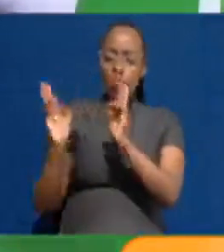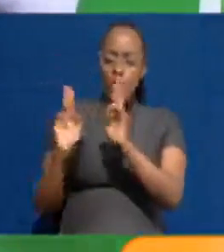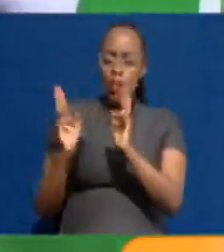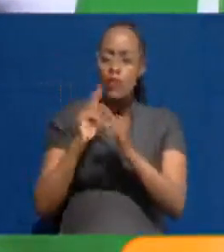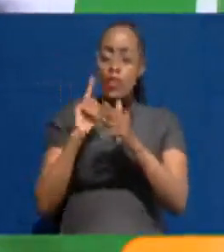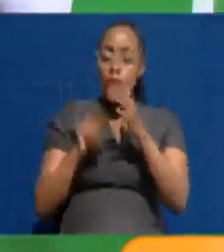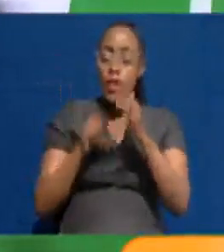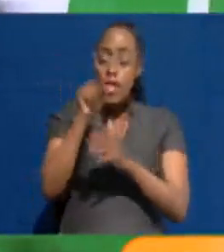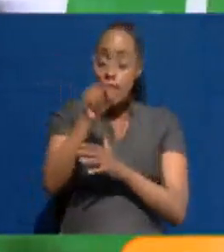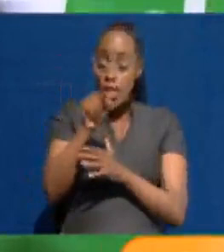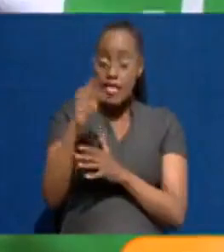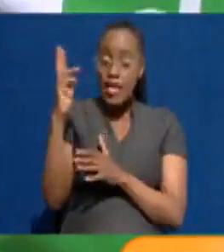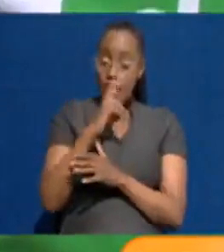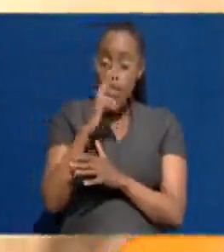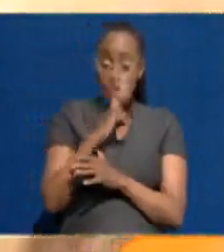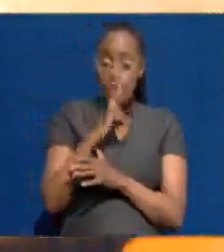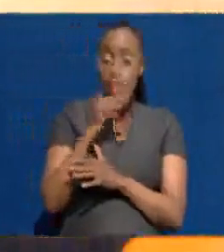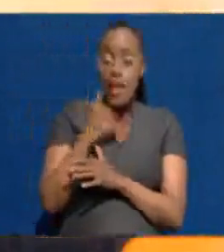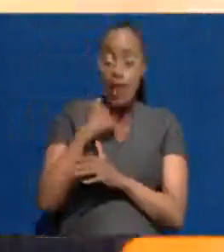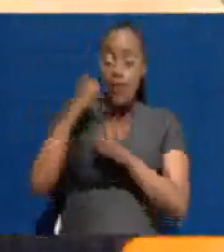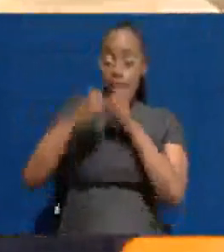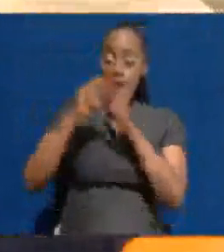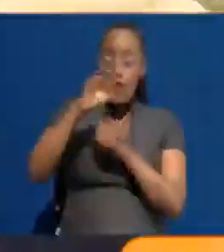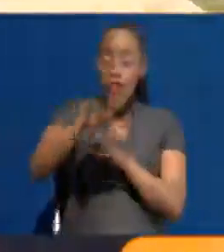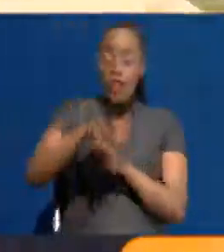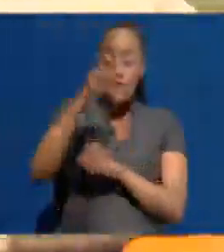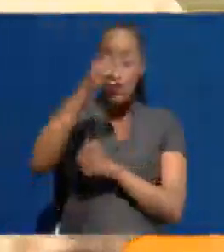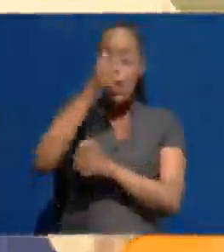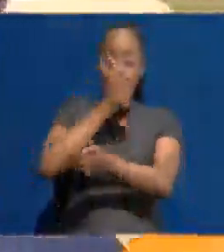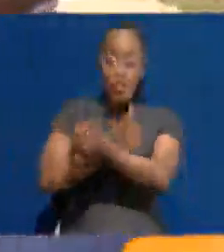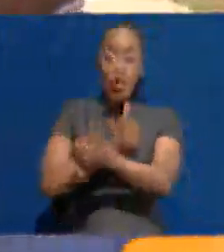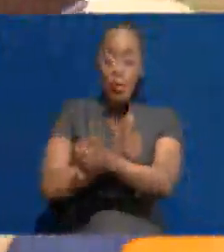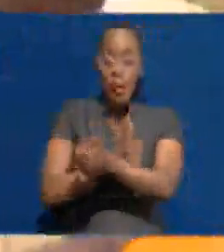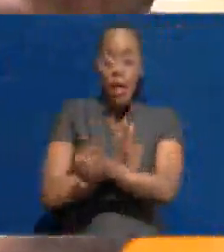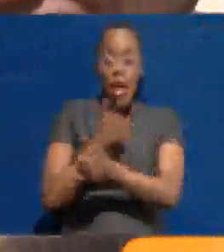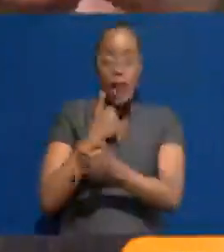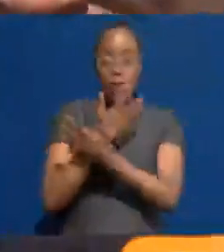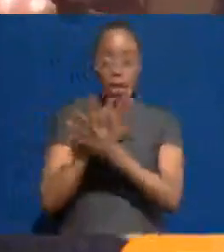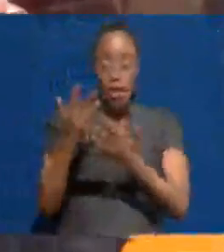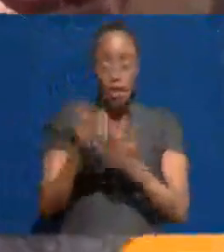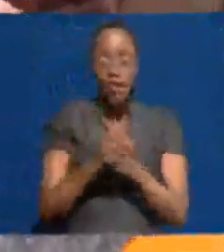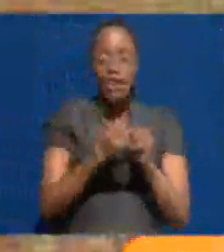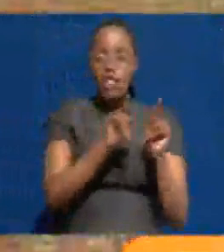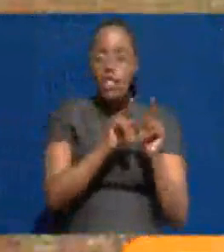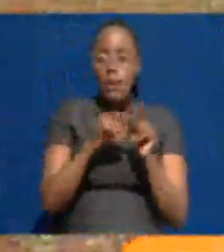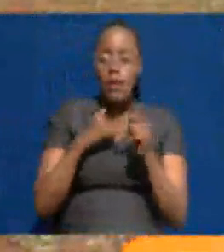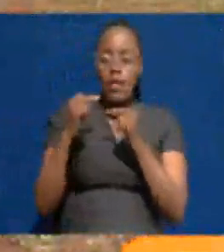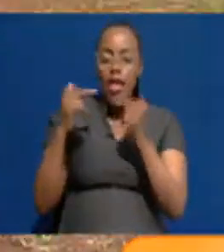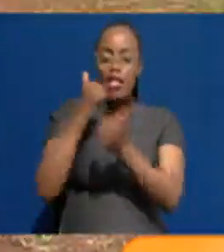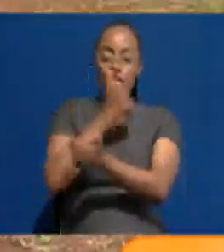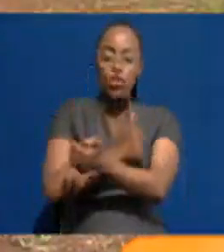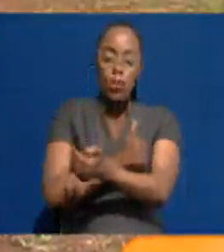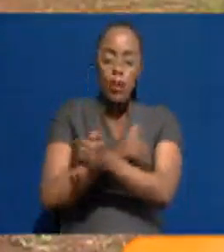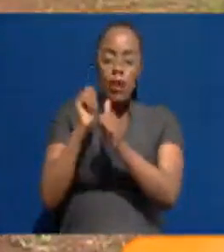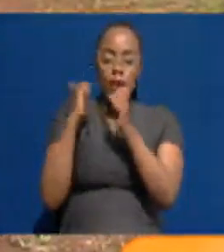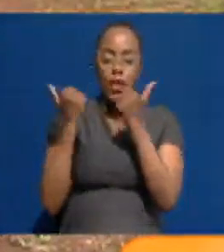saying they risk having their camps closed if they're found culpable in any doping case. Meanwhile, the Anti-Doping Agency of